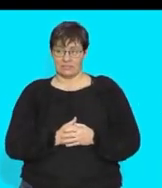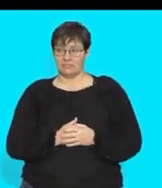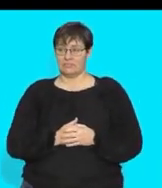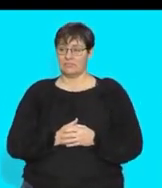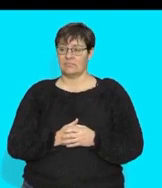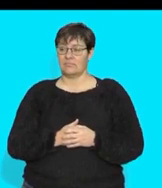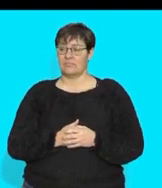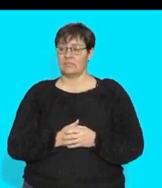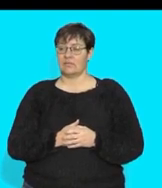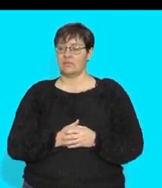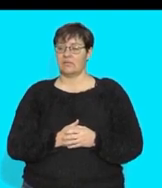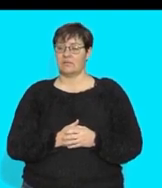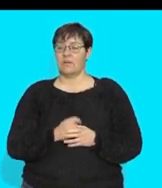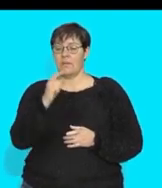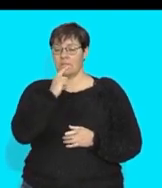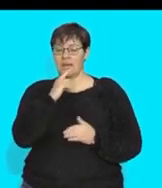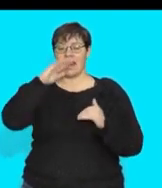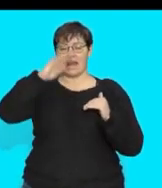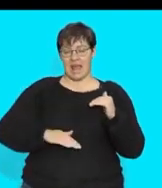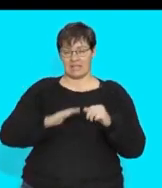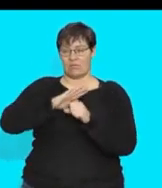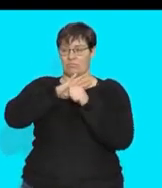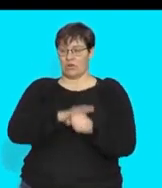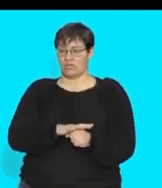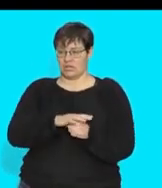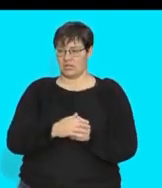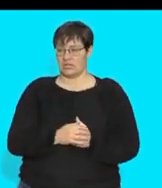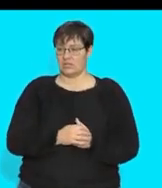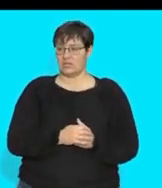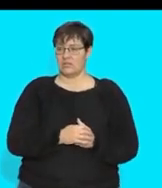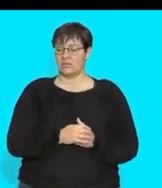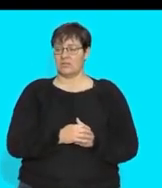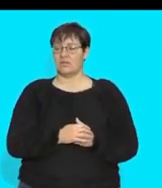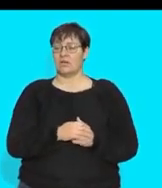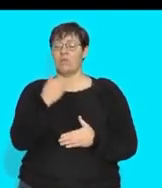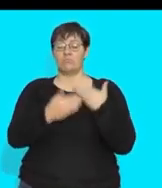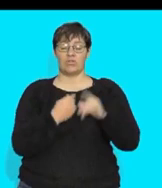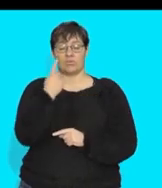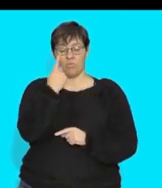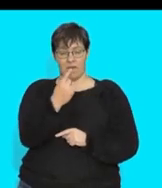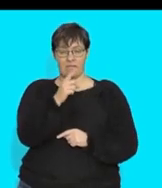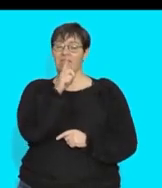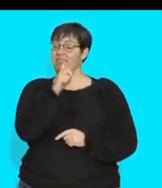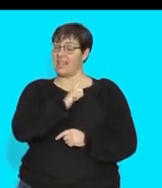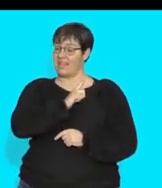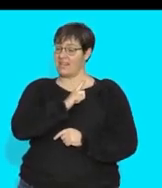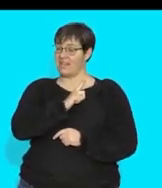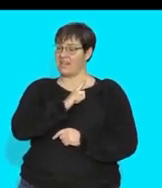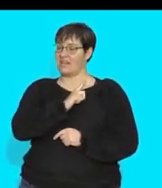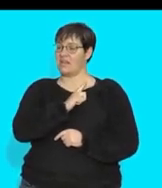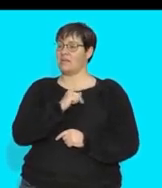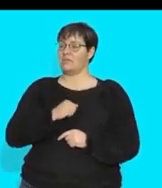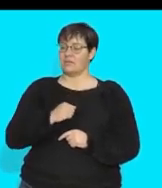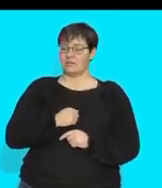which leads to less pressure. Now, if we have a look at process 1, what does it tell us? That our diaphragm